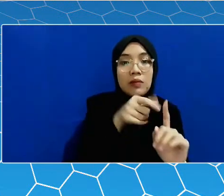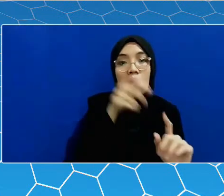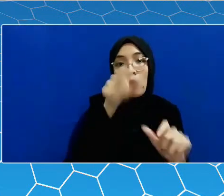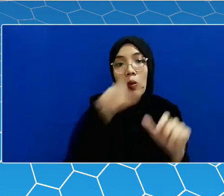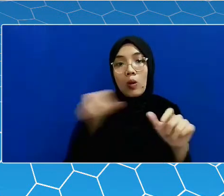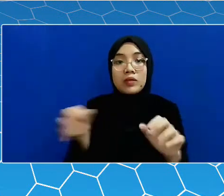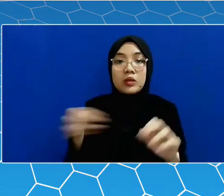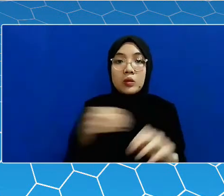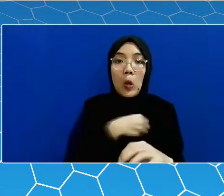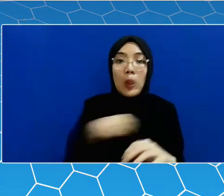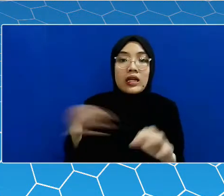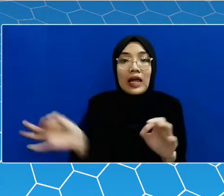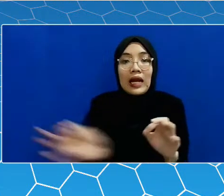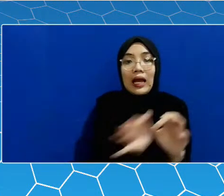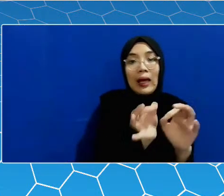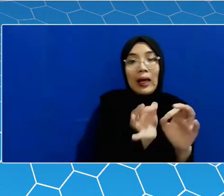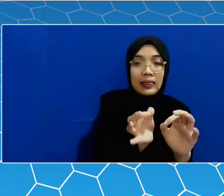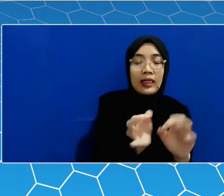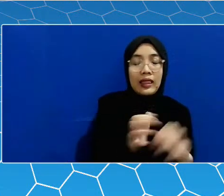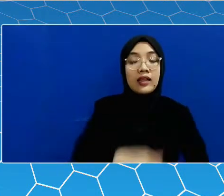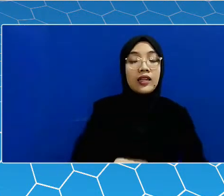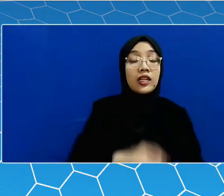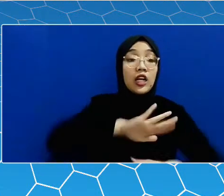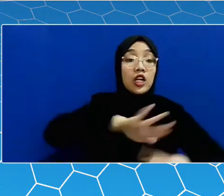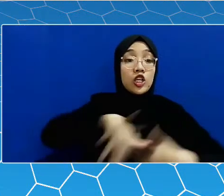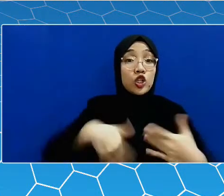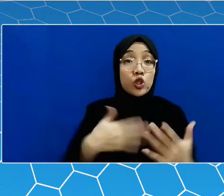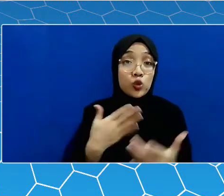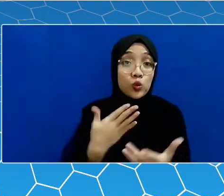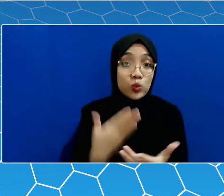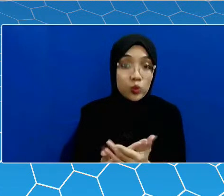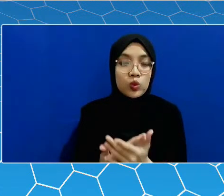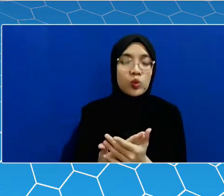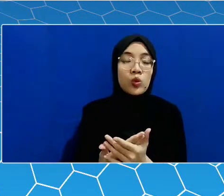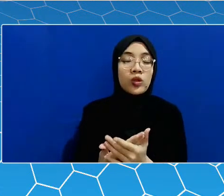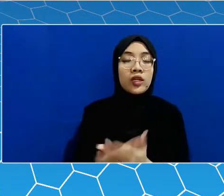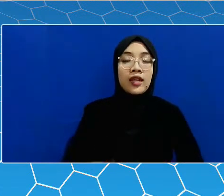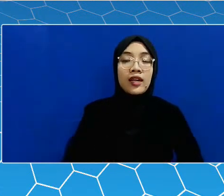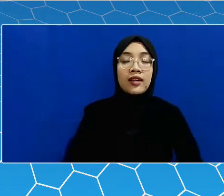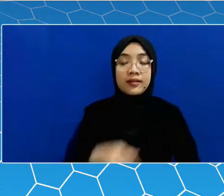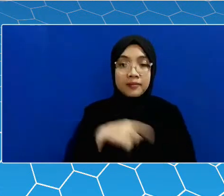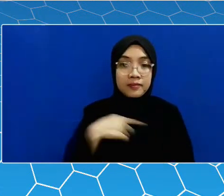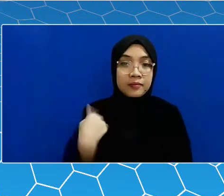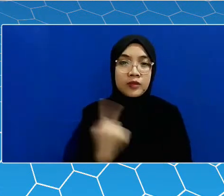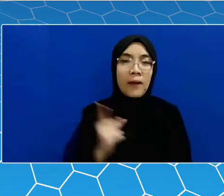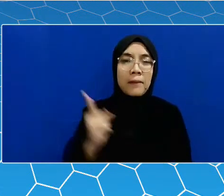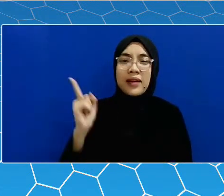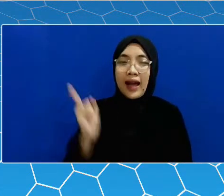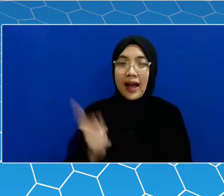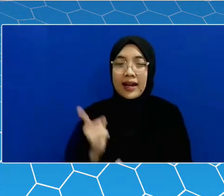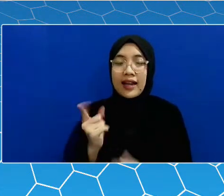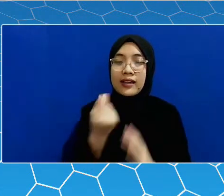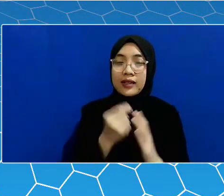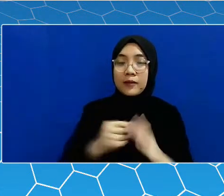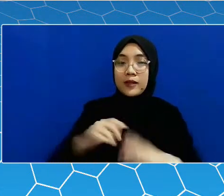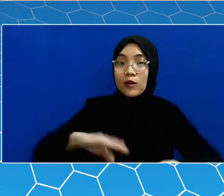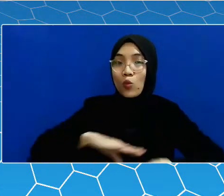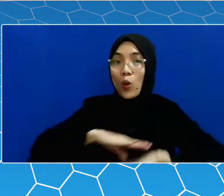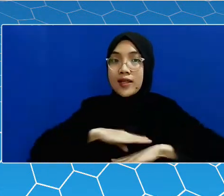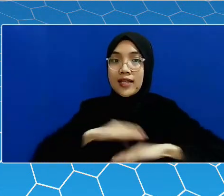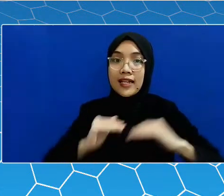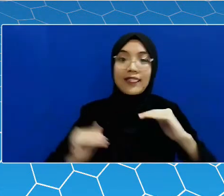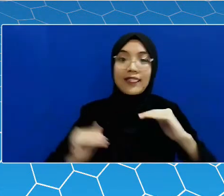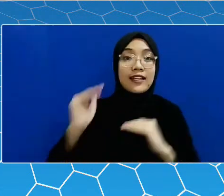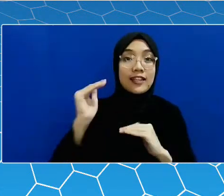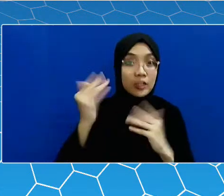And all of the we have the very good satisfaction score, below 8 points. And this is the copyright